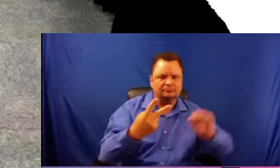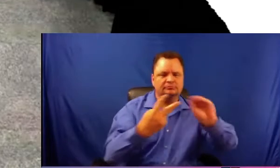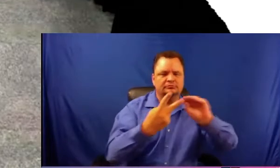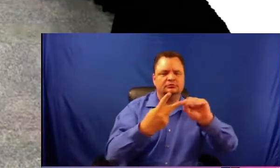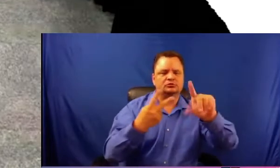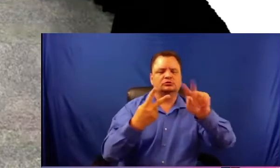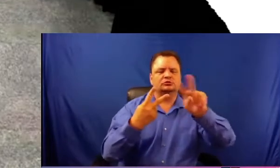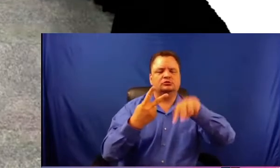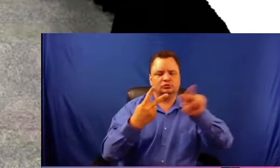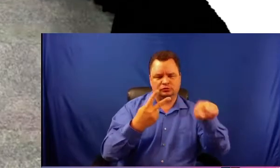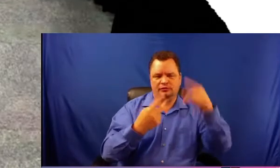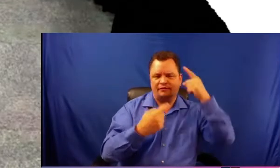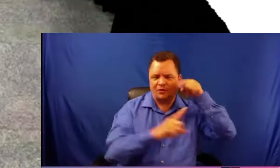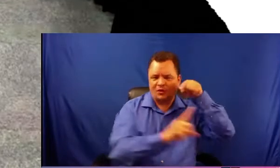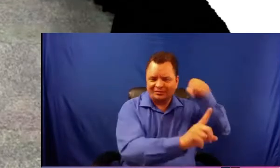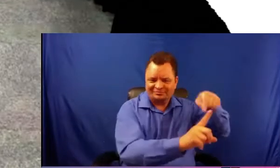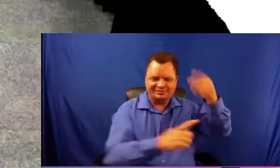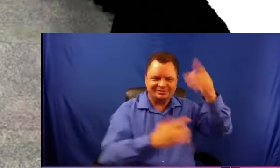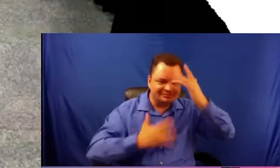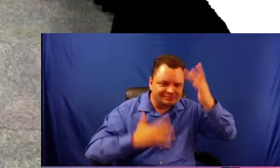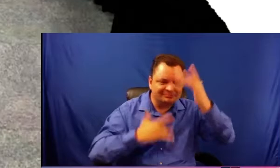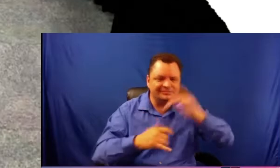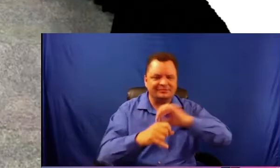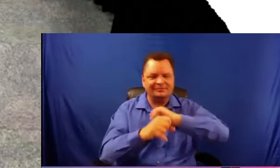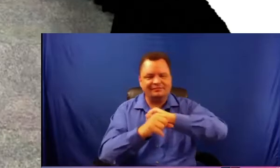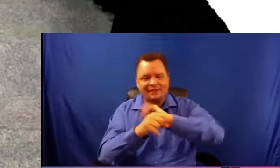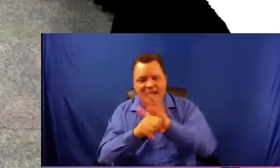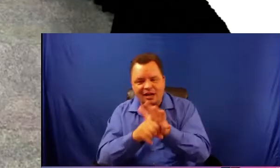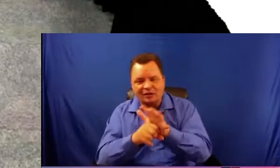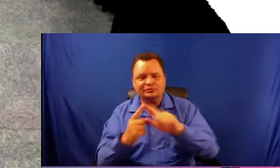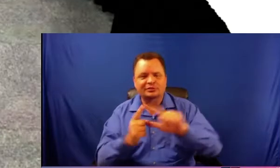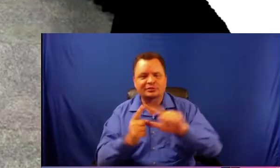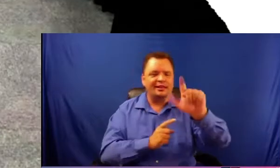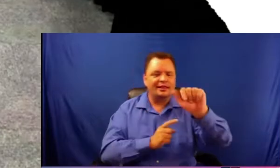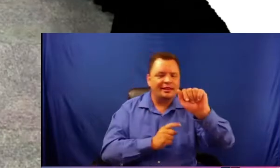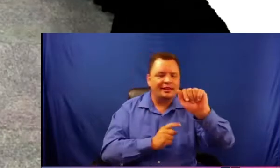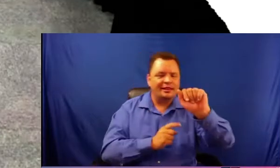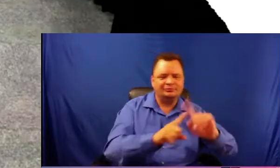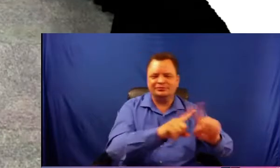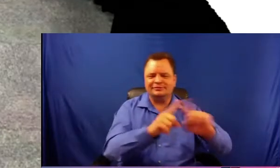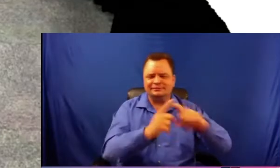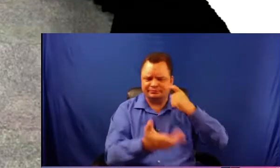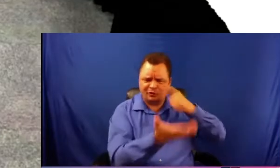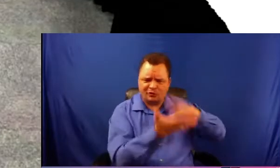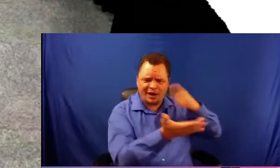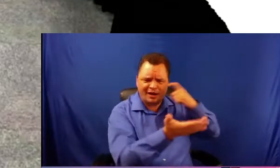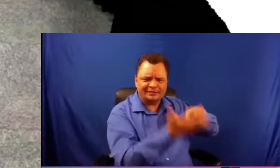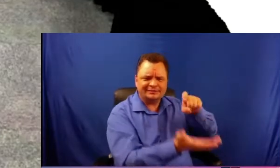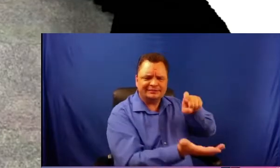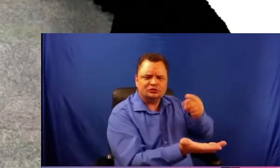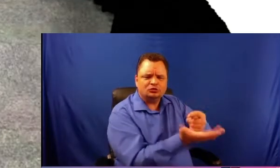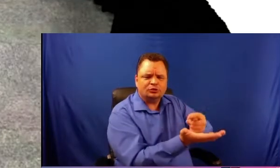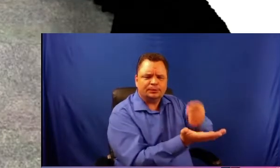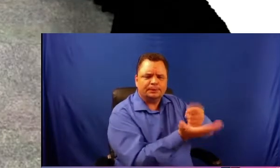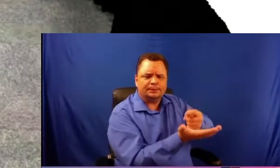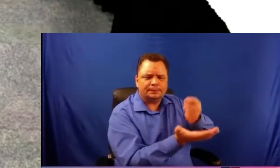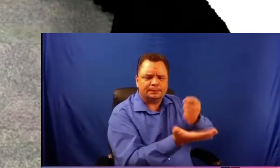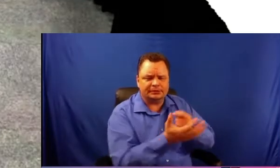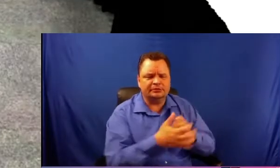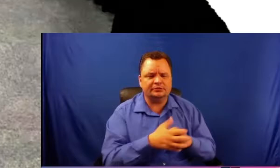for infectious disease enhancing detection COVID-19 grant, and we'll refer to that as ELC.